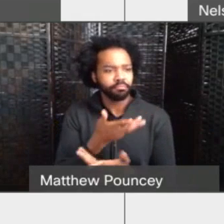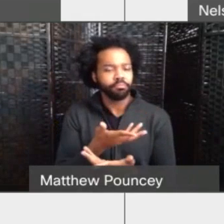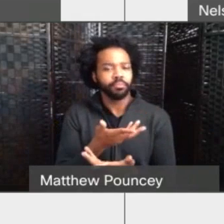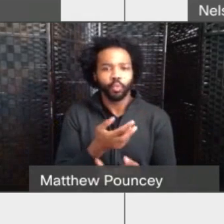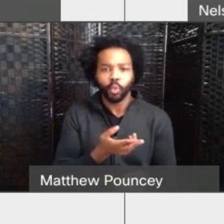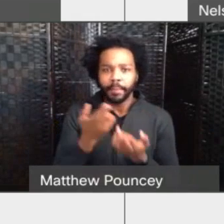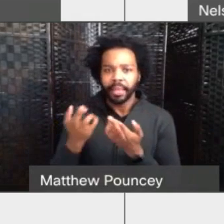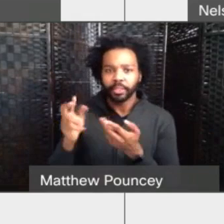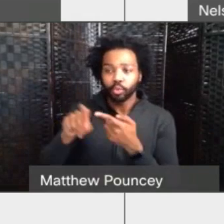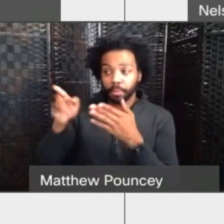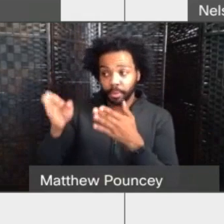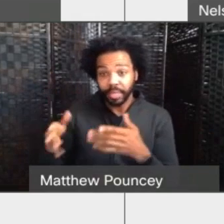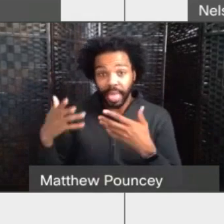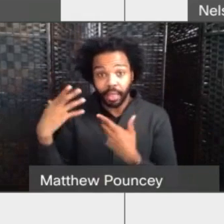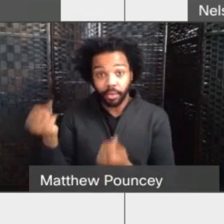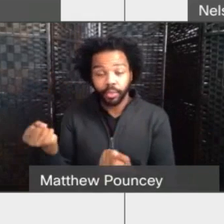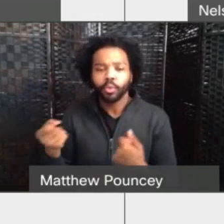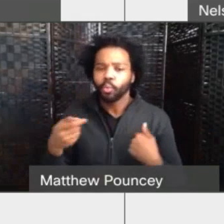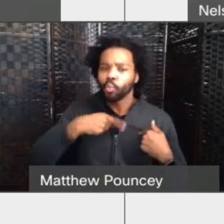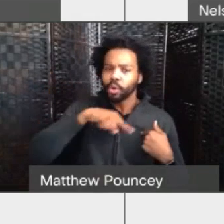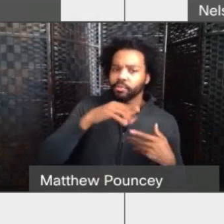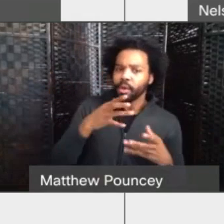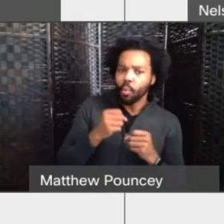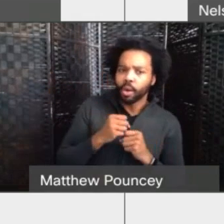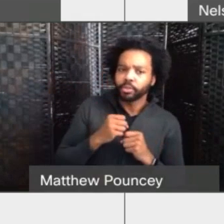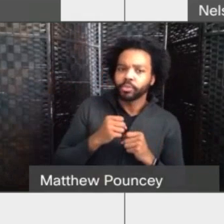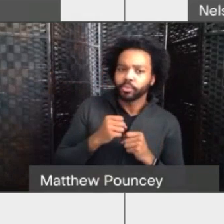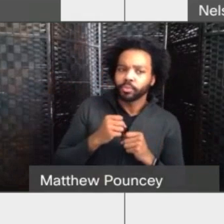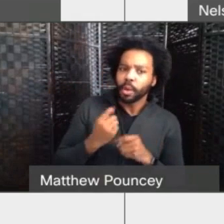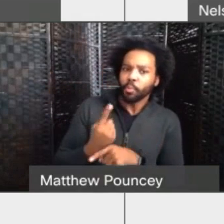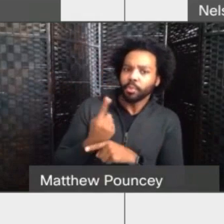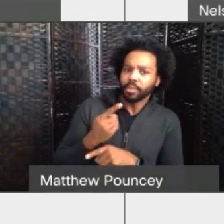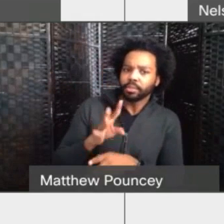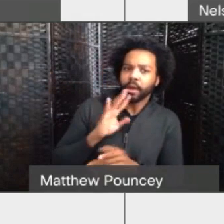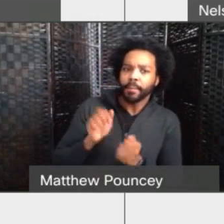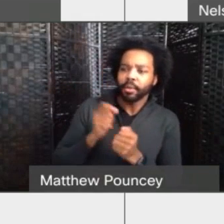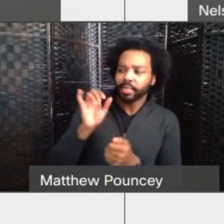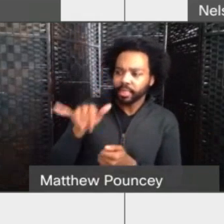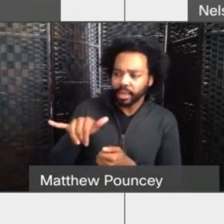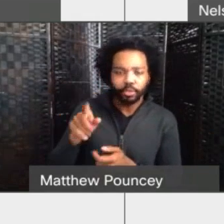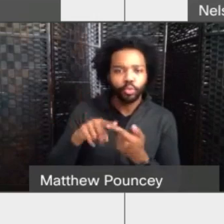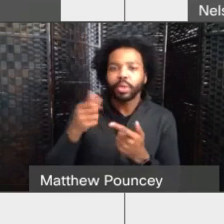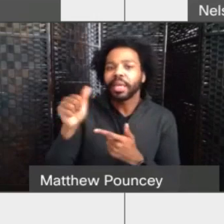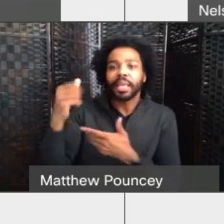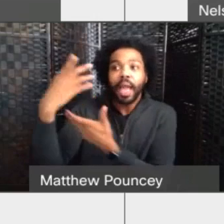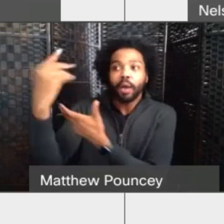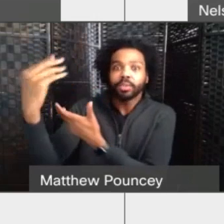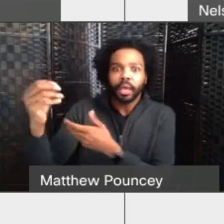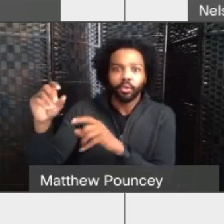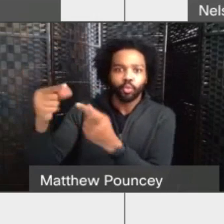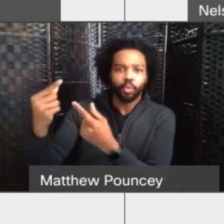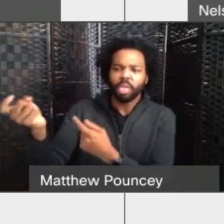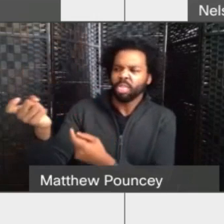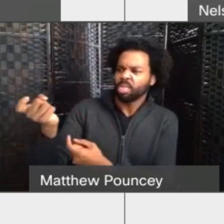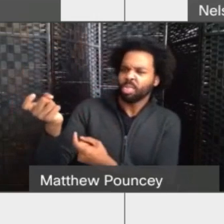regard to a person's health, we want to be able to cogently be able to speak to that to any external party who questions a decision